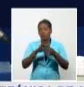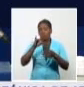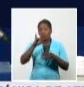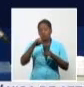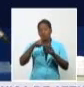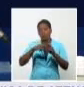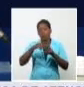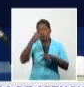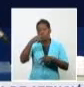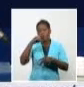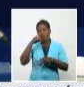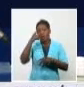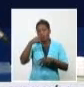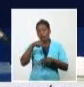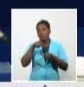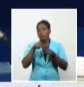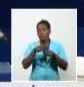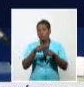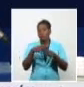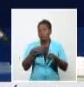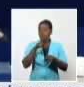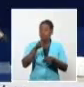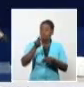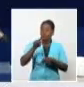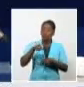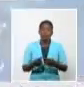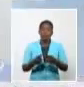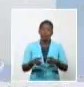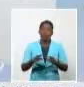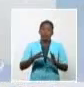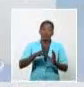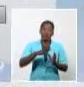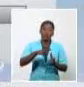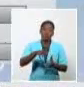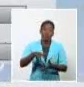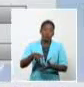fatality rate above the average rate for the Americas.